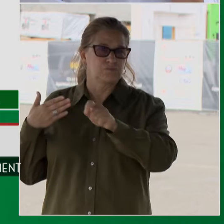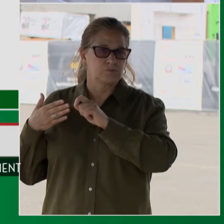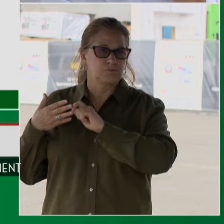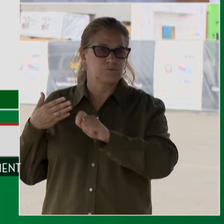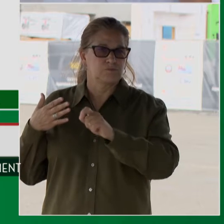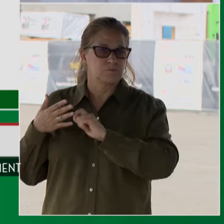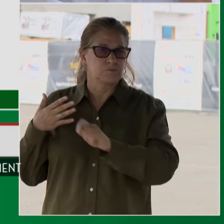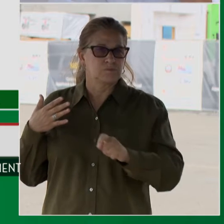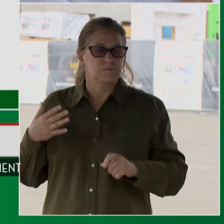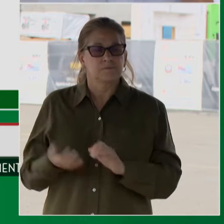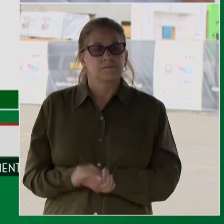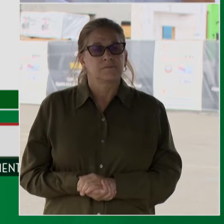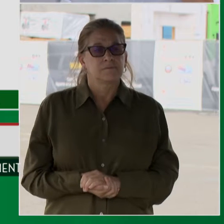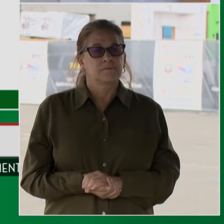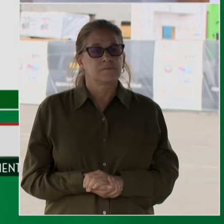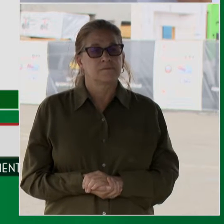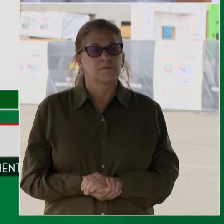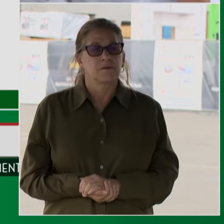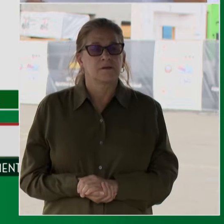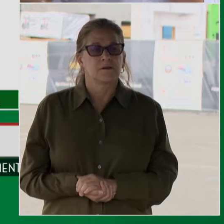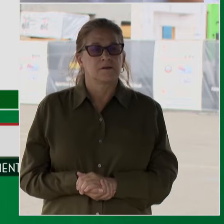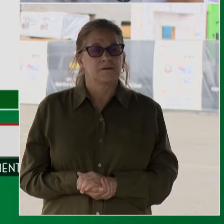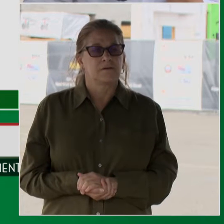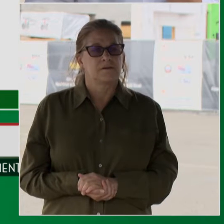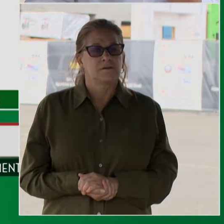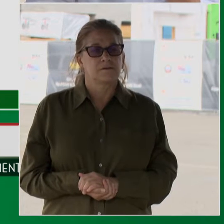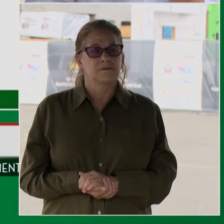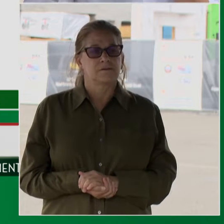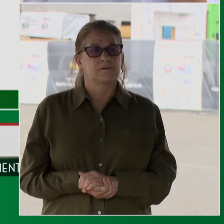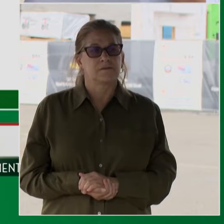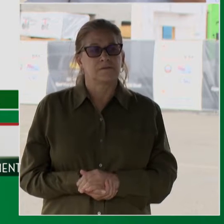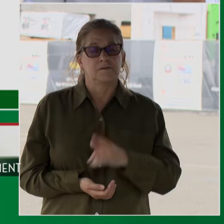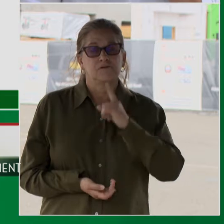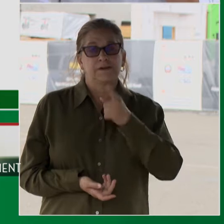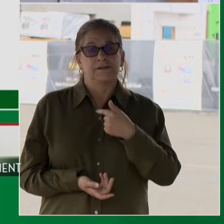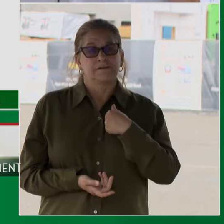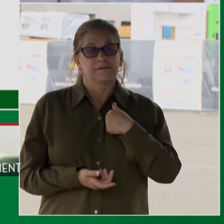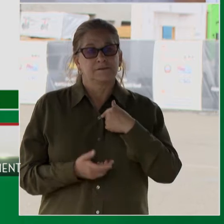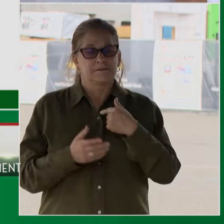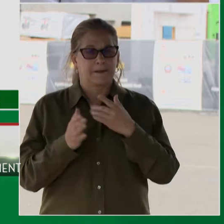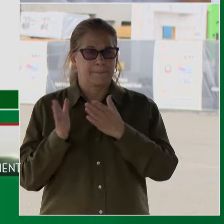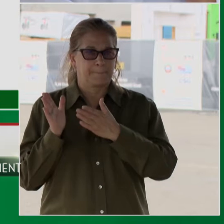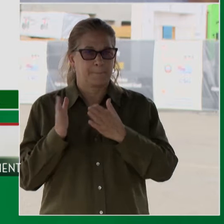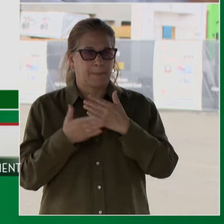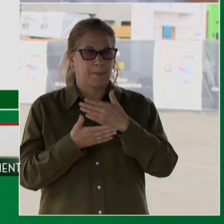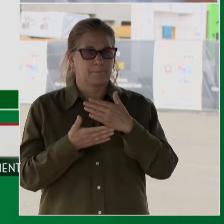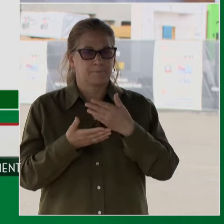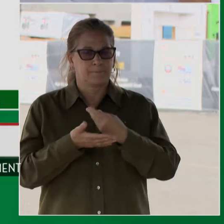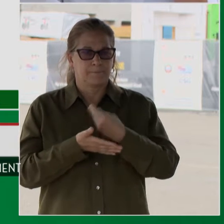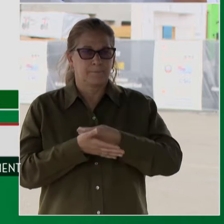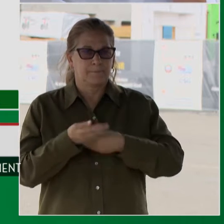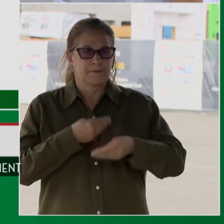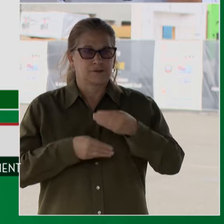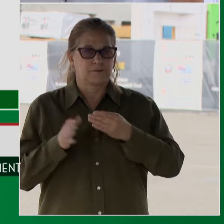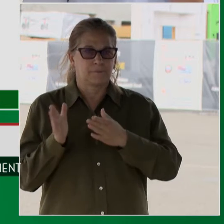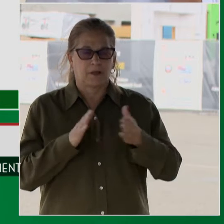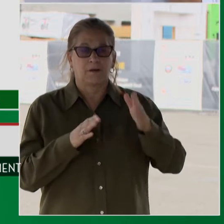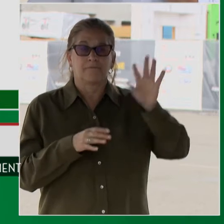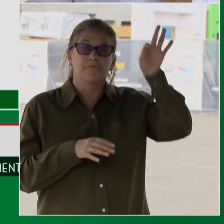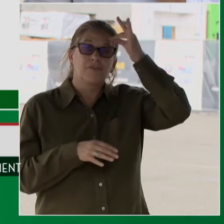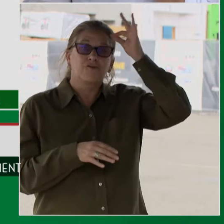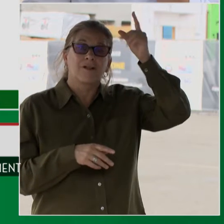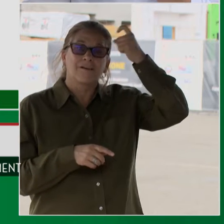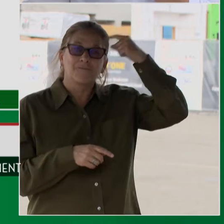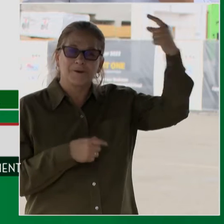had to face last year in our budget. But now, with help from the federal government as well, we are able to continue our investments in